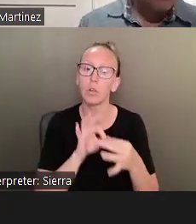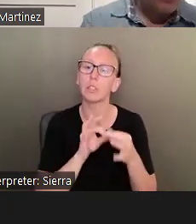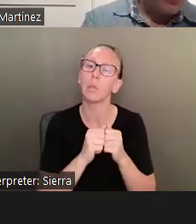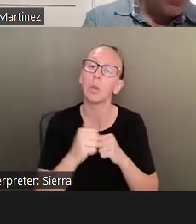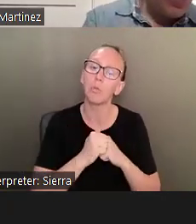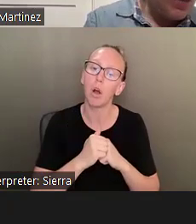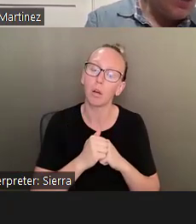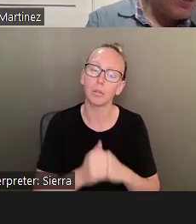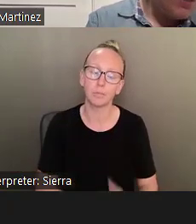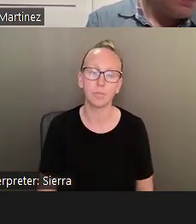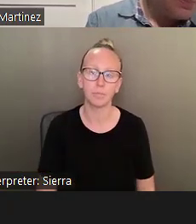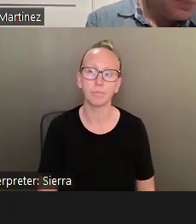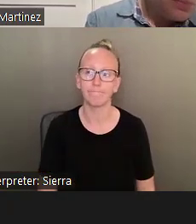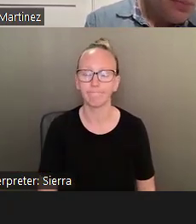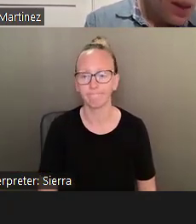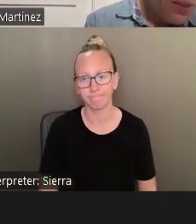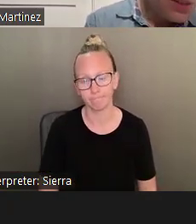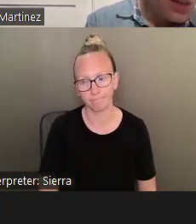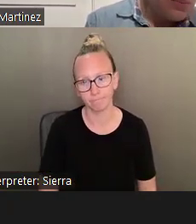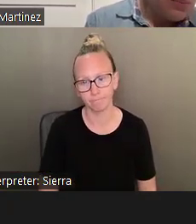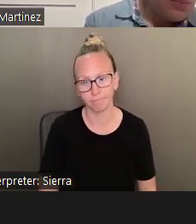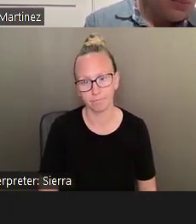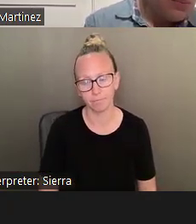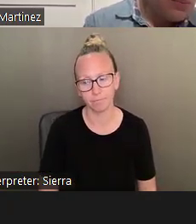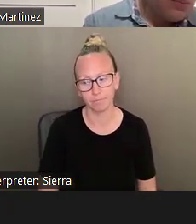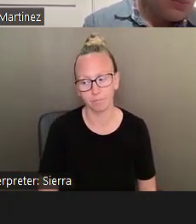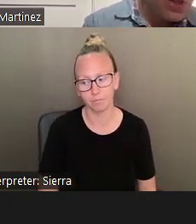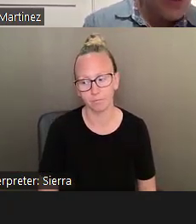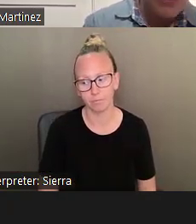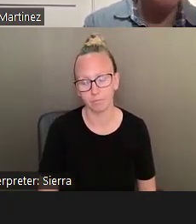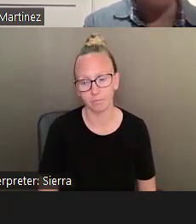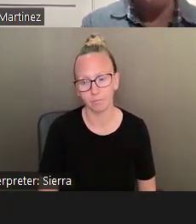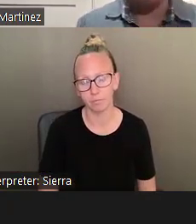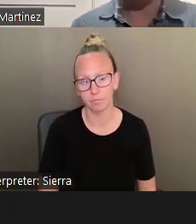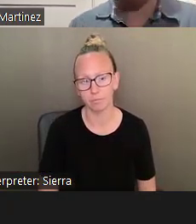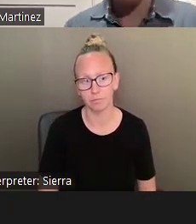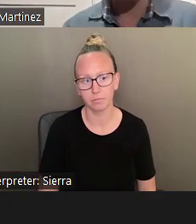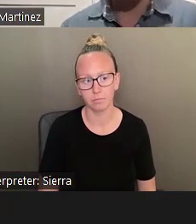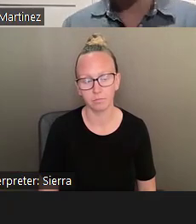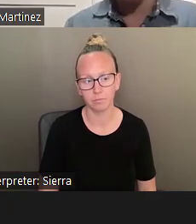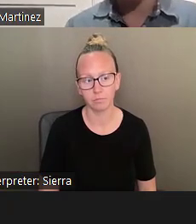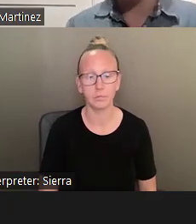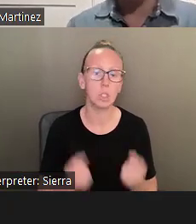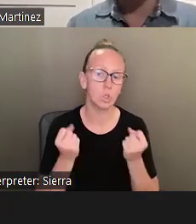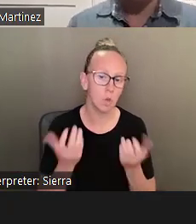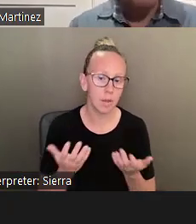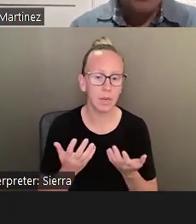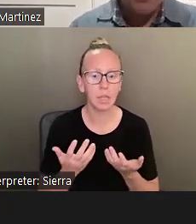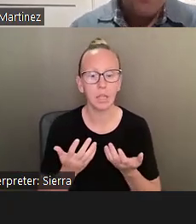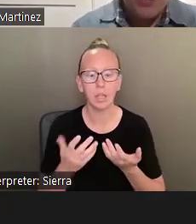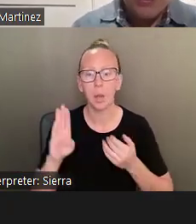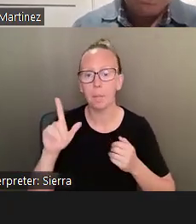rocks. And there's so many blog posts, poems,